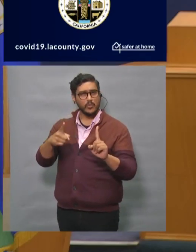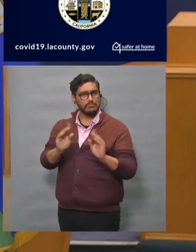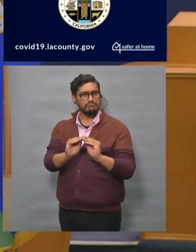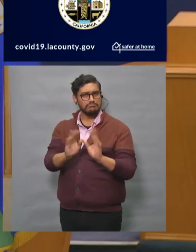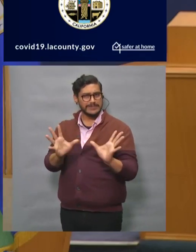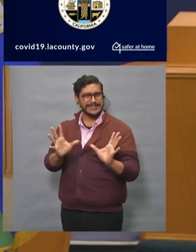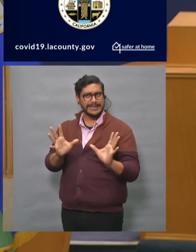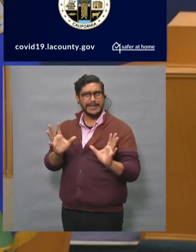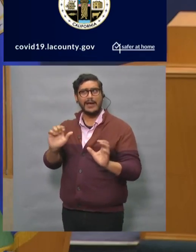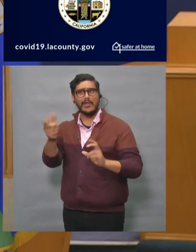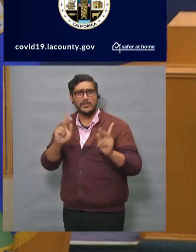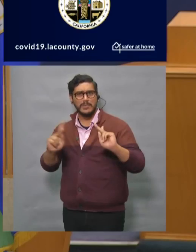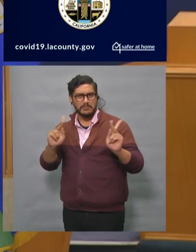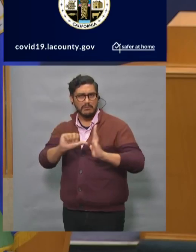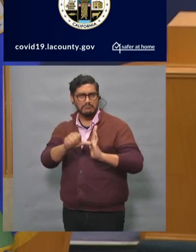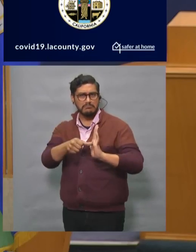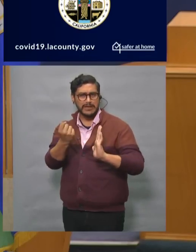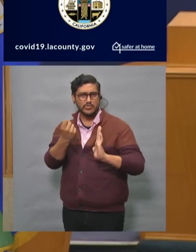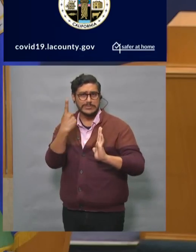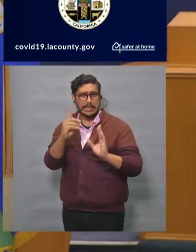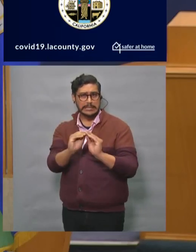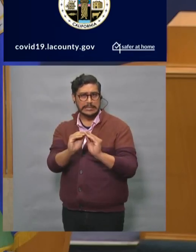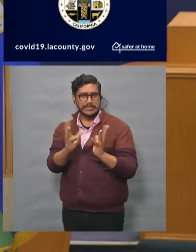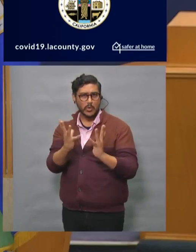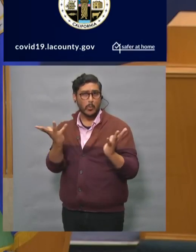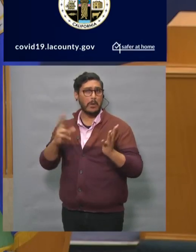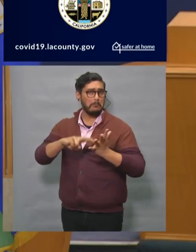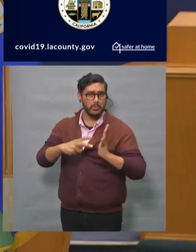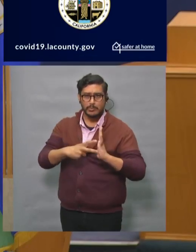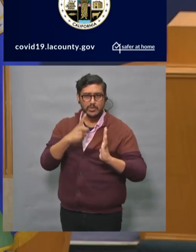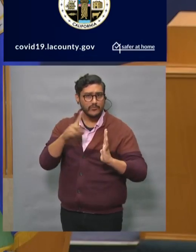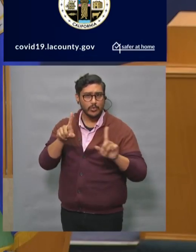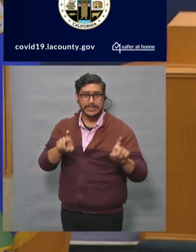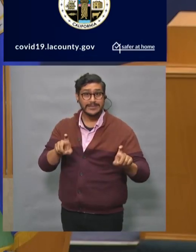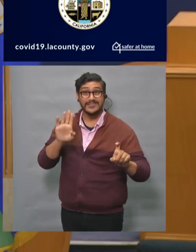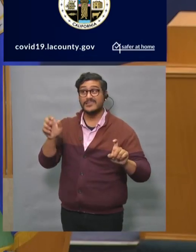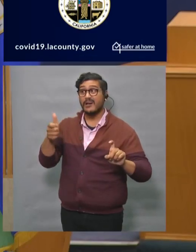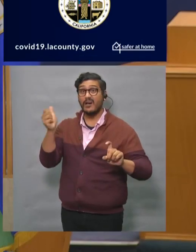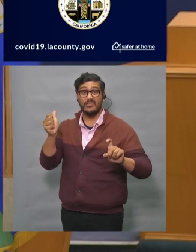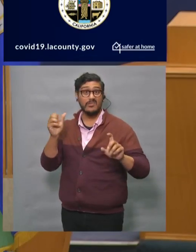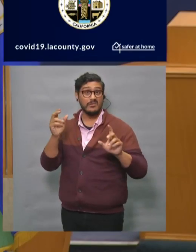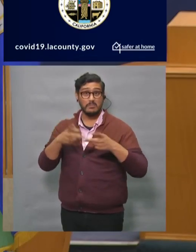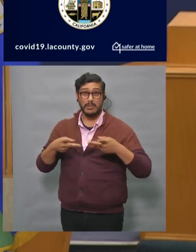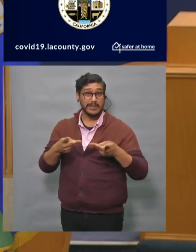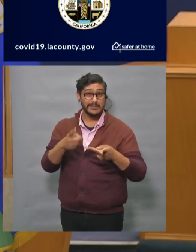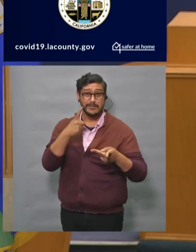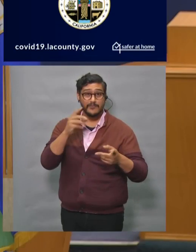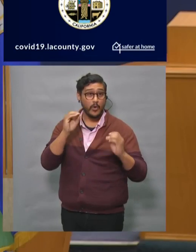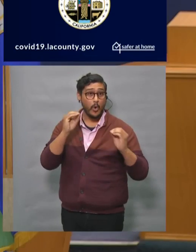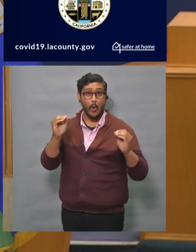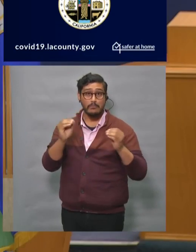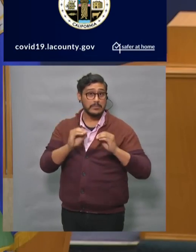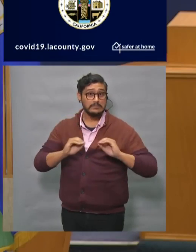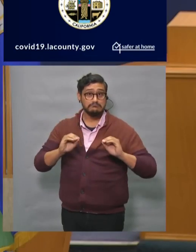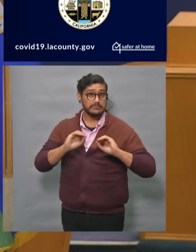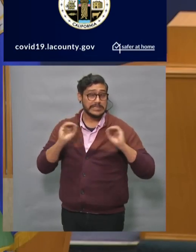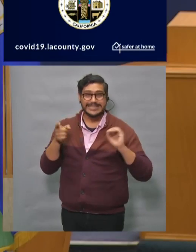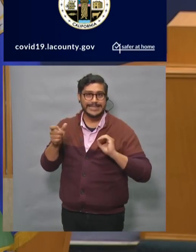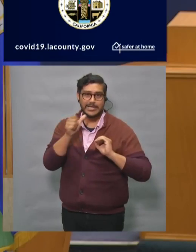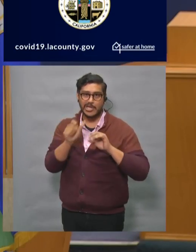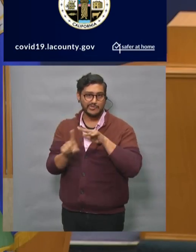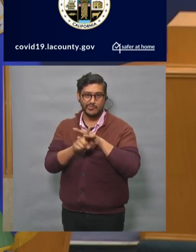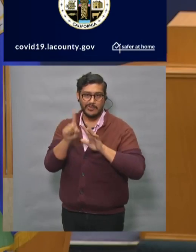of the test, because we have other populations that are also not necessarily showing up for testing right now. And I think from the